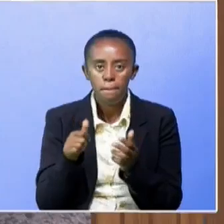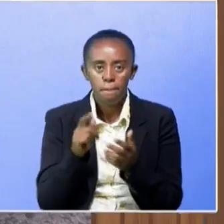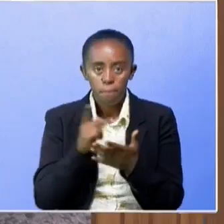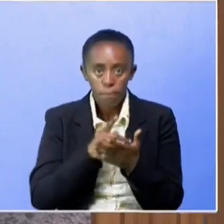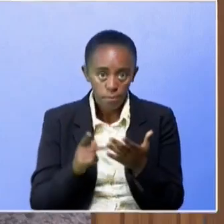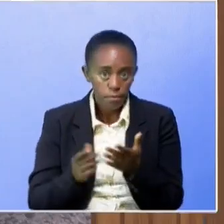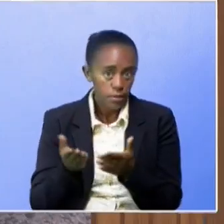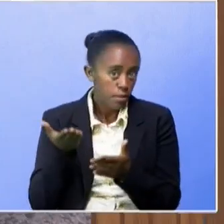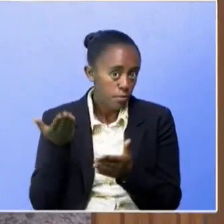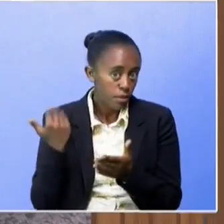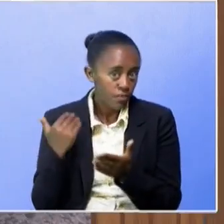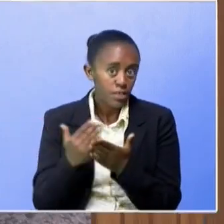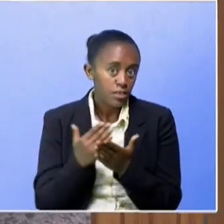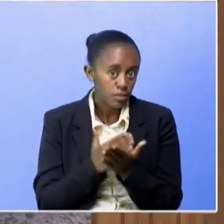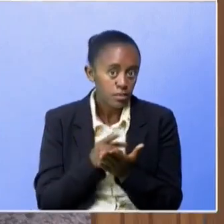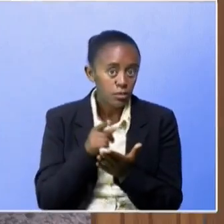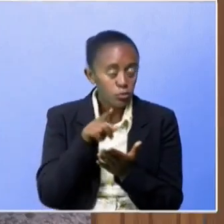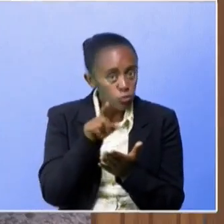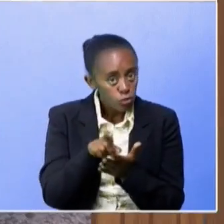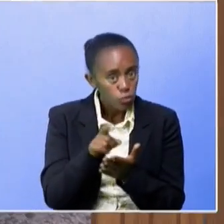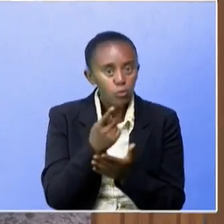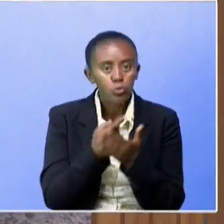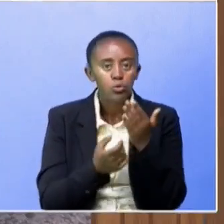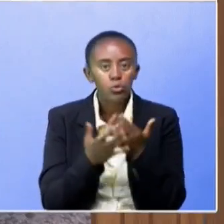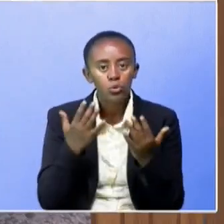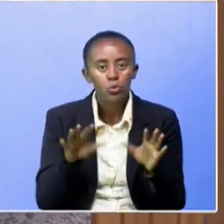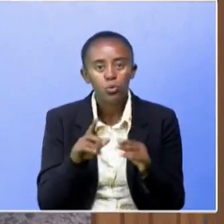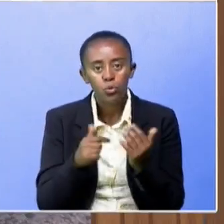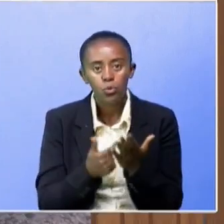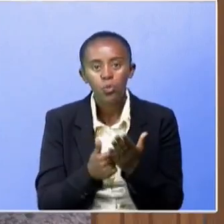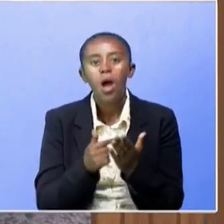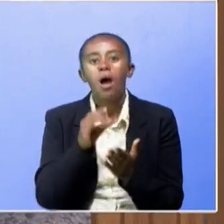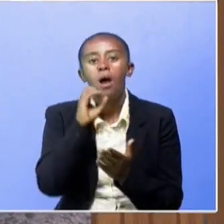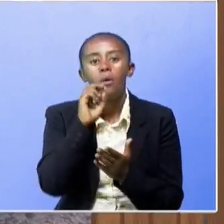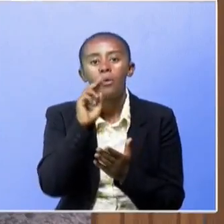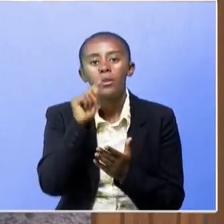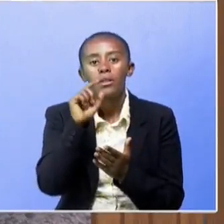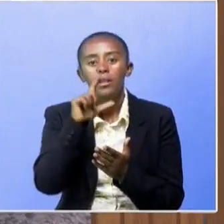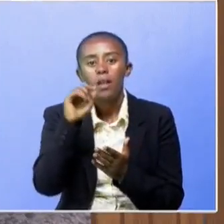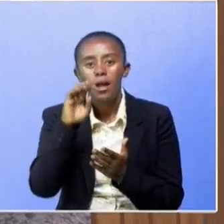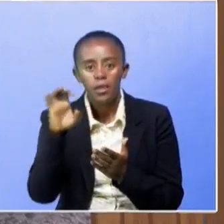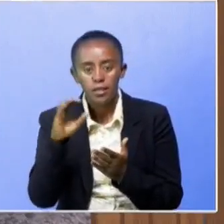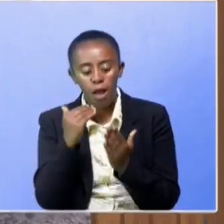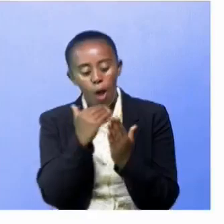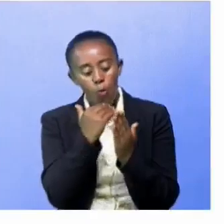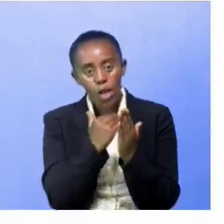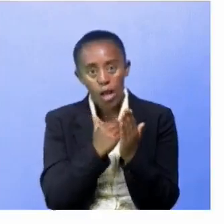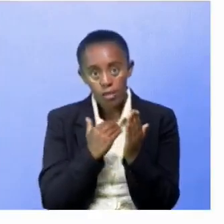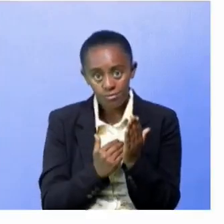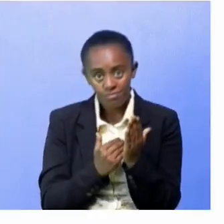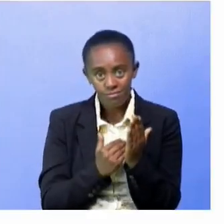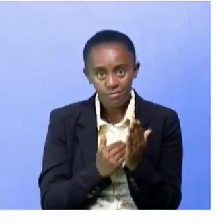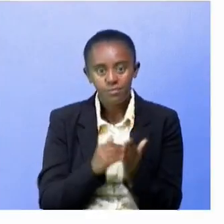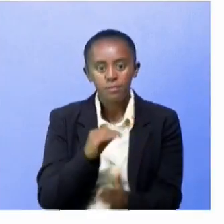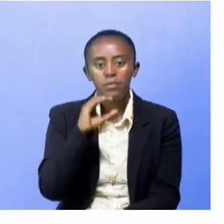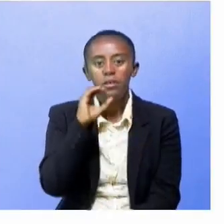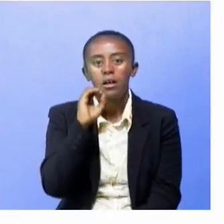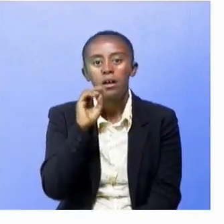your previous lessons, you have talked about outline. So an outline